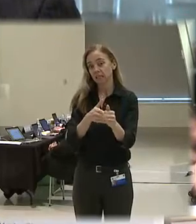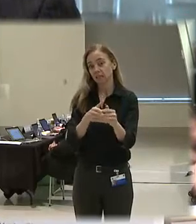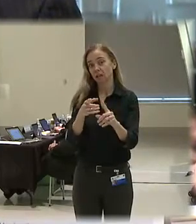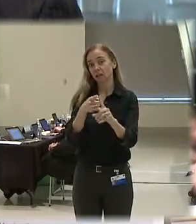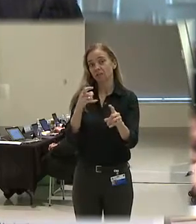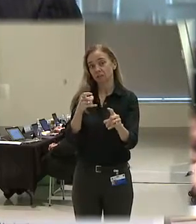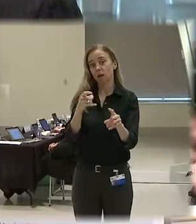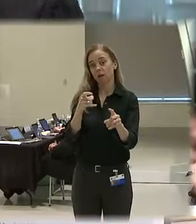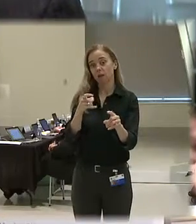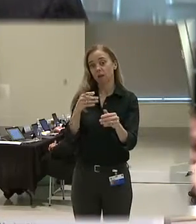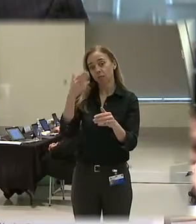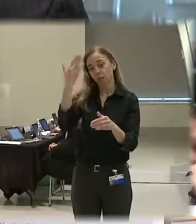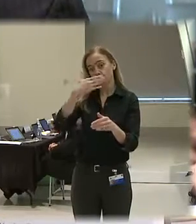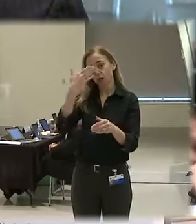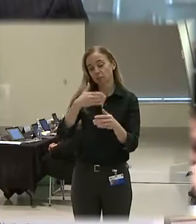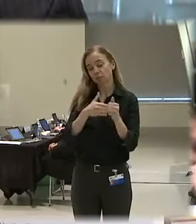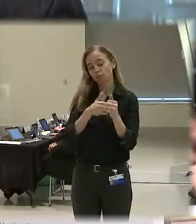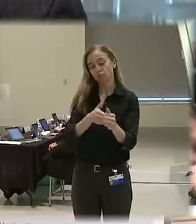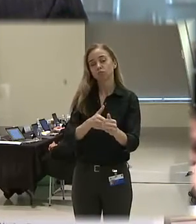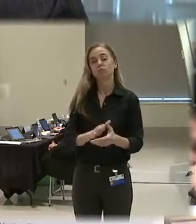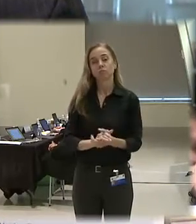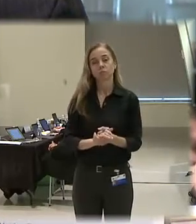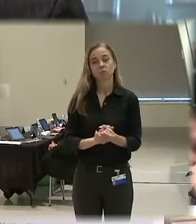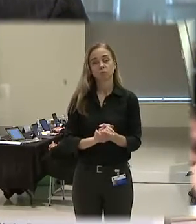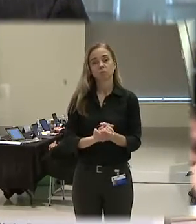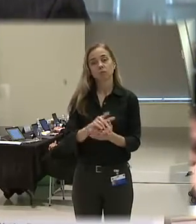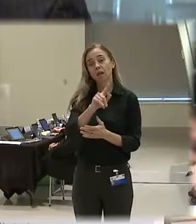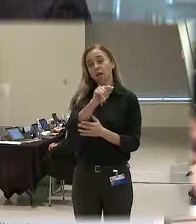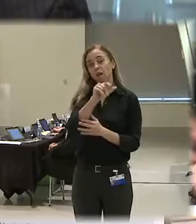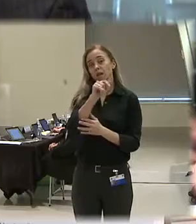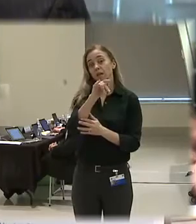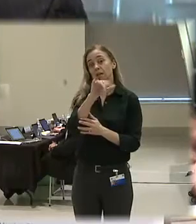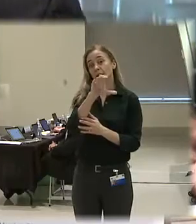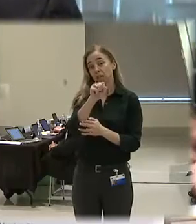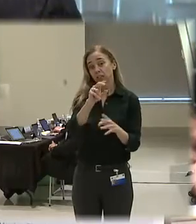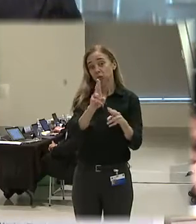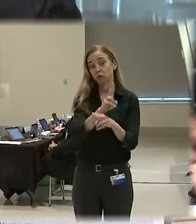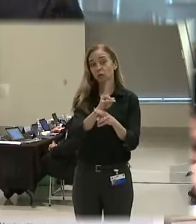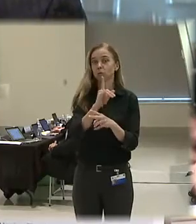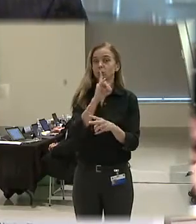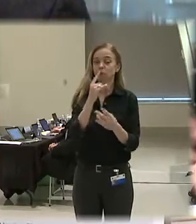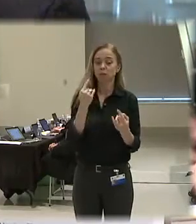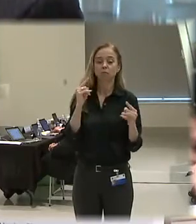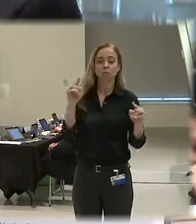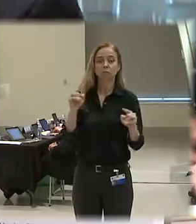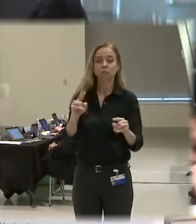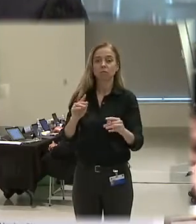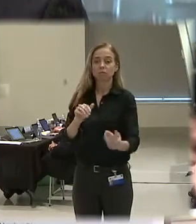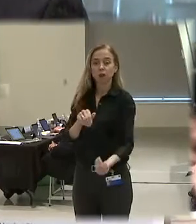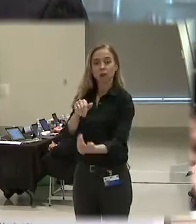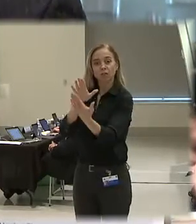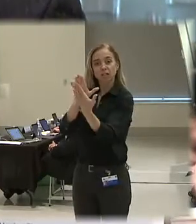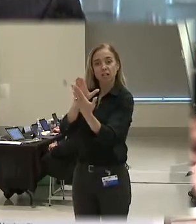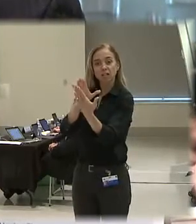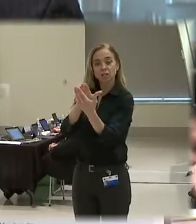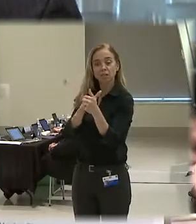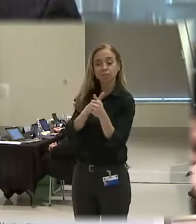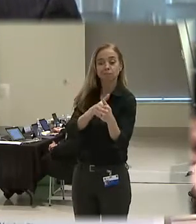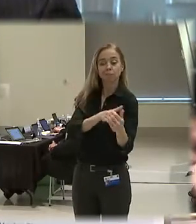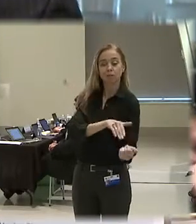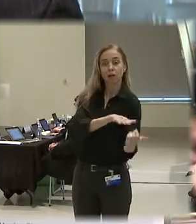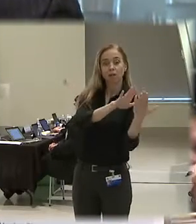from the bottom, from the front. The tactics that we used, really simple. Confrontation begets